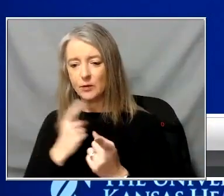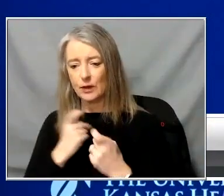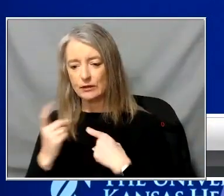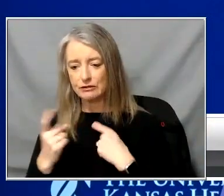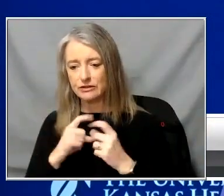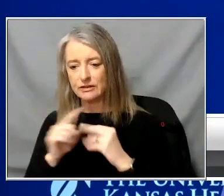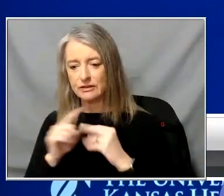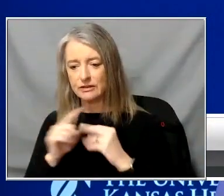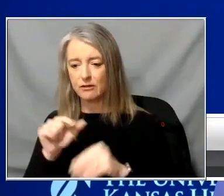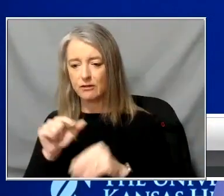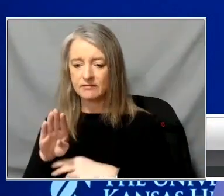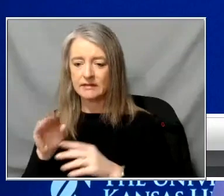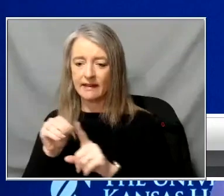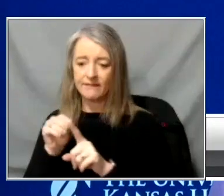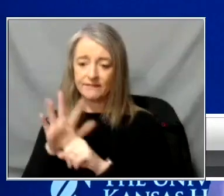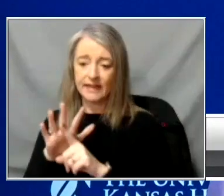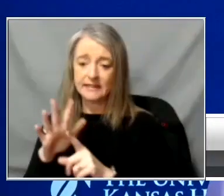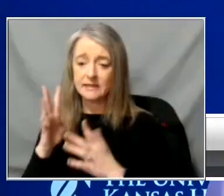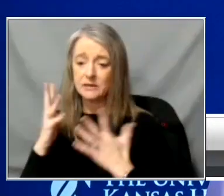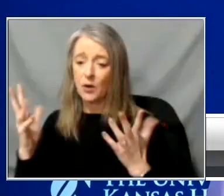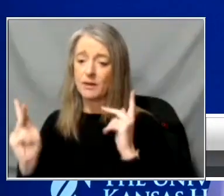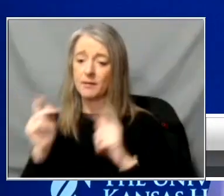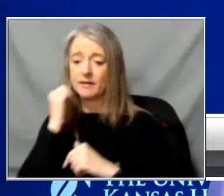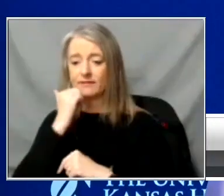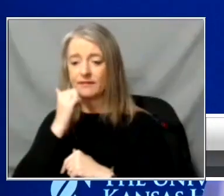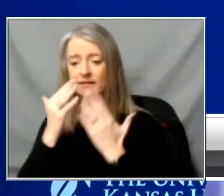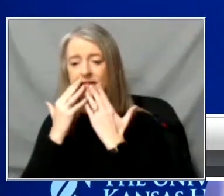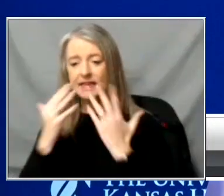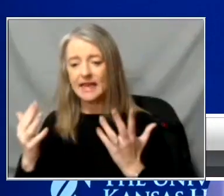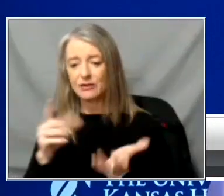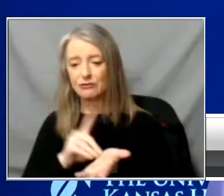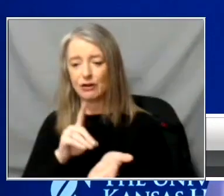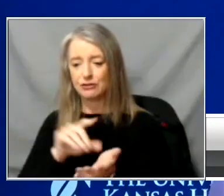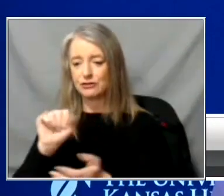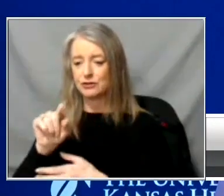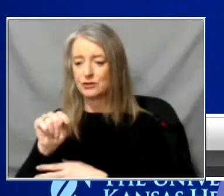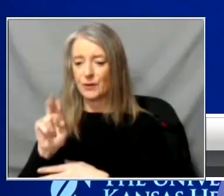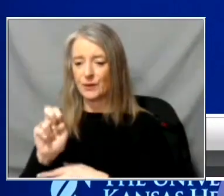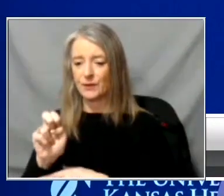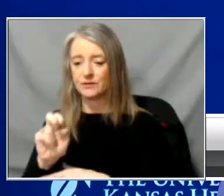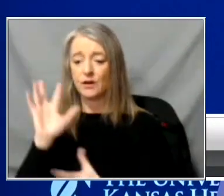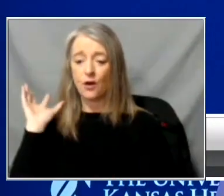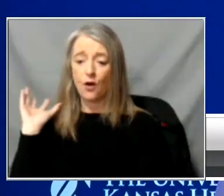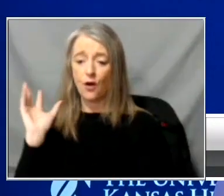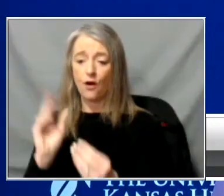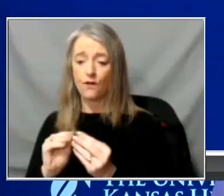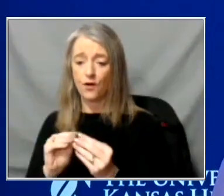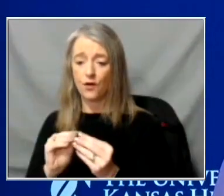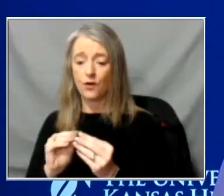to, what else should we know? There are about 700,000 to 1 million gallbladders removed in the United States a year, so it's a very common issue. It's a very